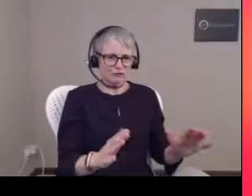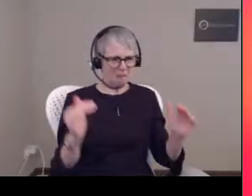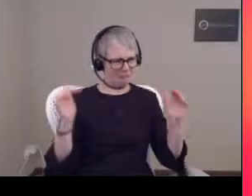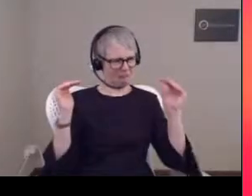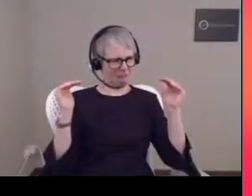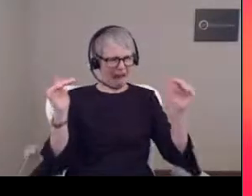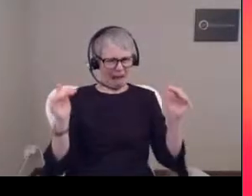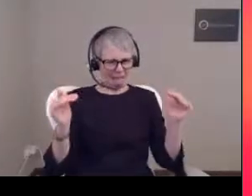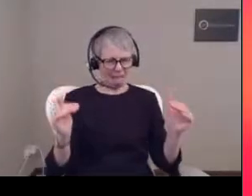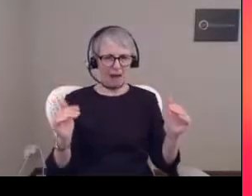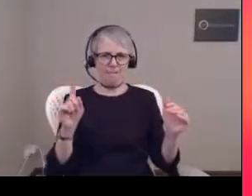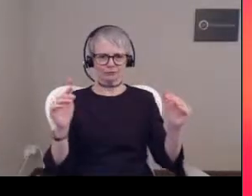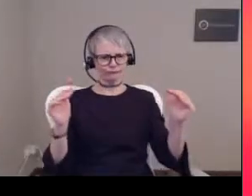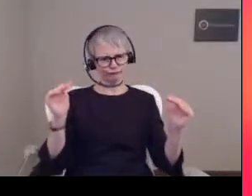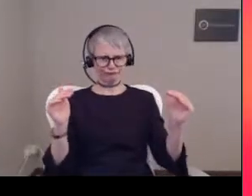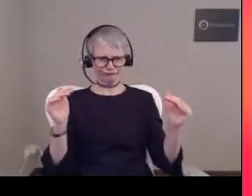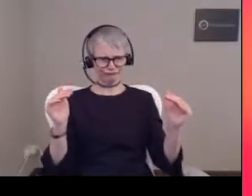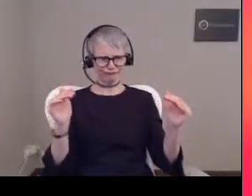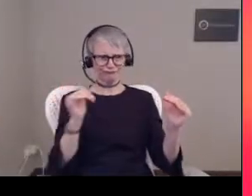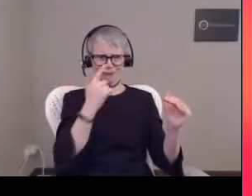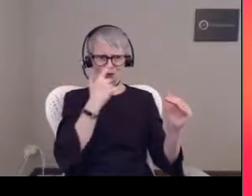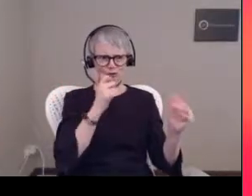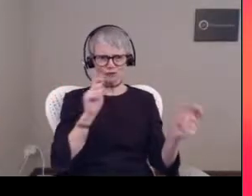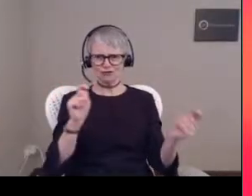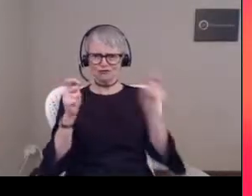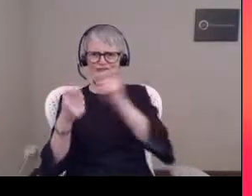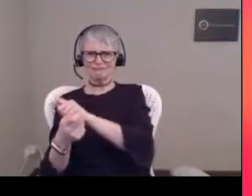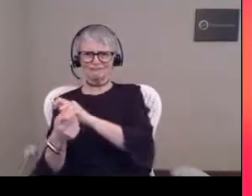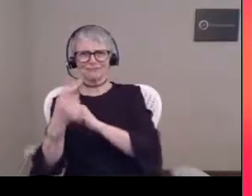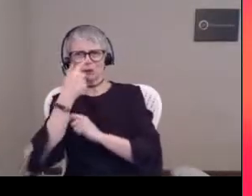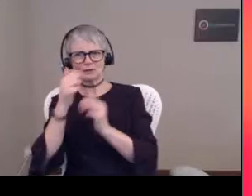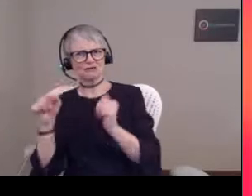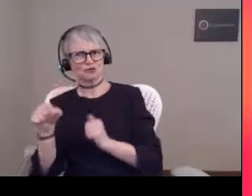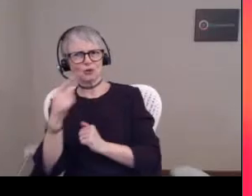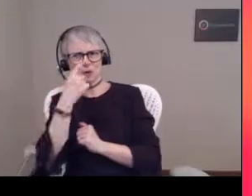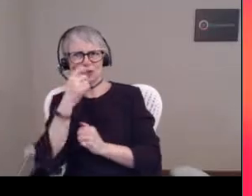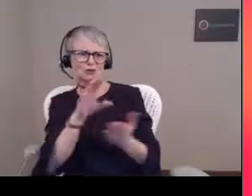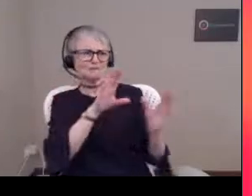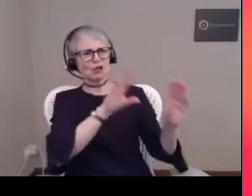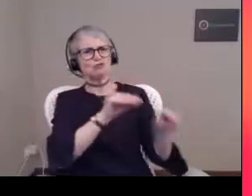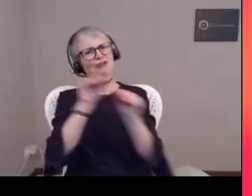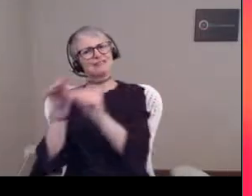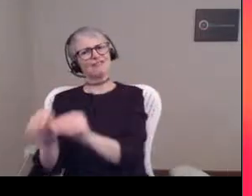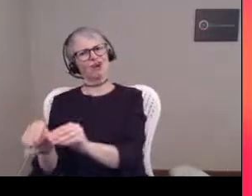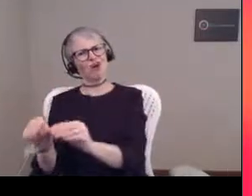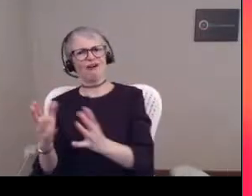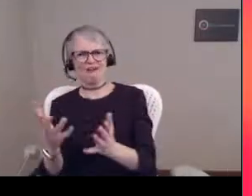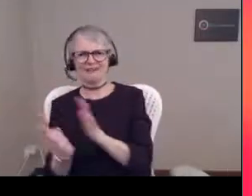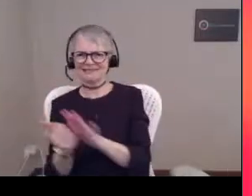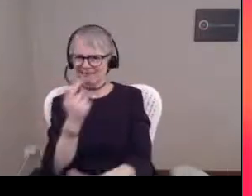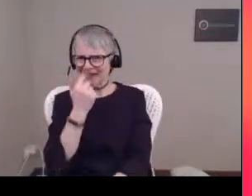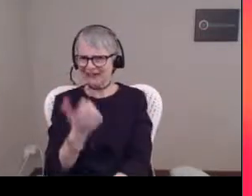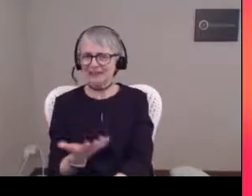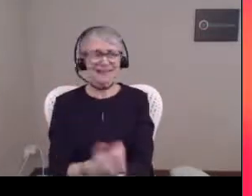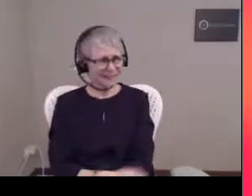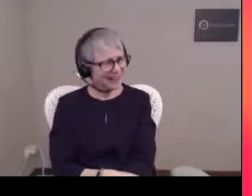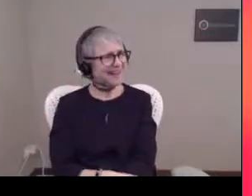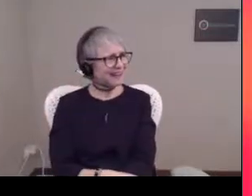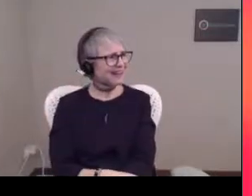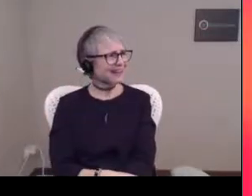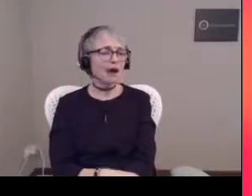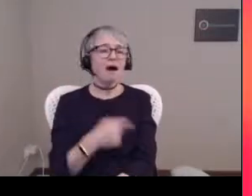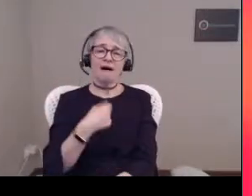Absolutely, transferable skills are so key, and I think ITV is, when I first started 4 years ago,